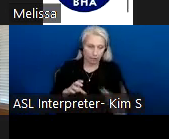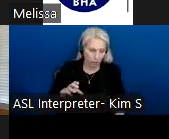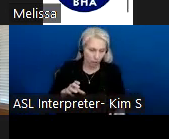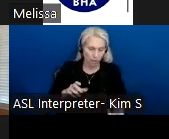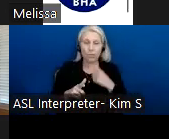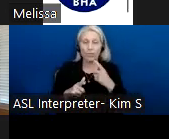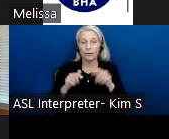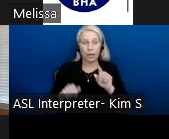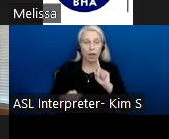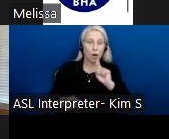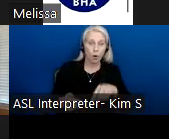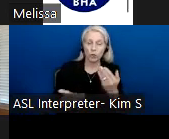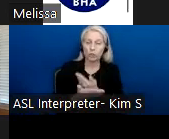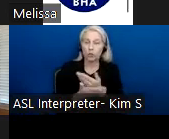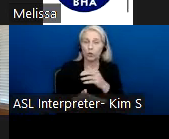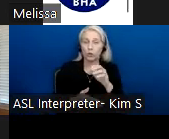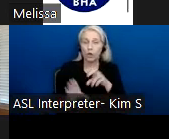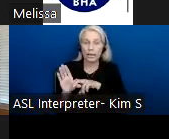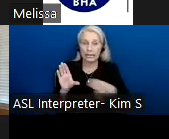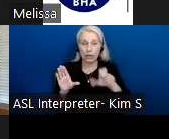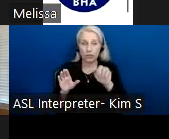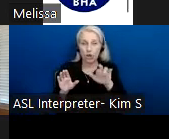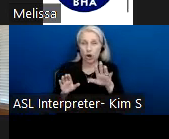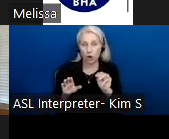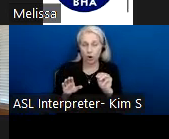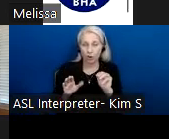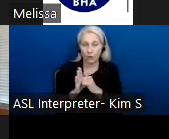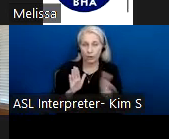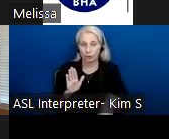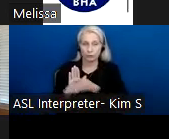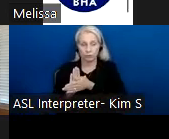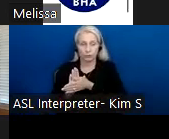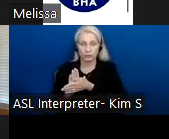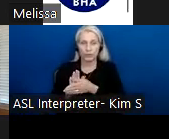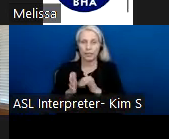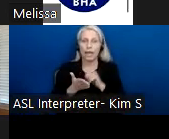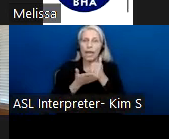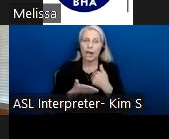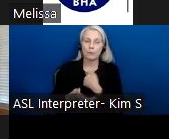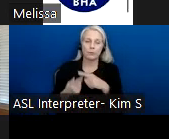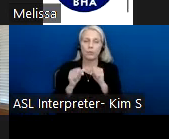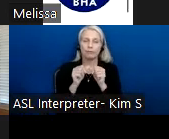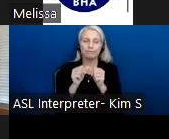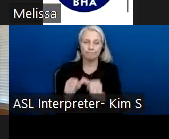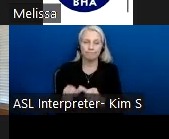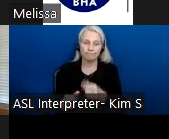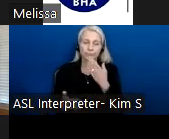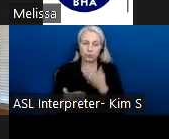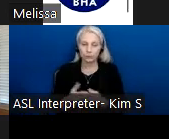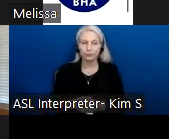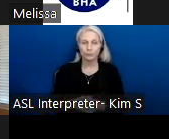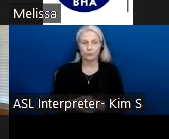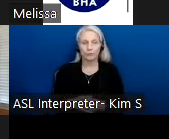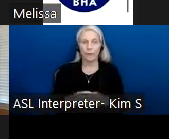new couch arm to go right on that couch, which then helps us with sustainability. The mattresses